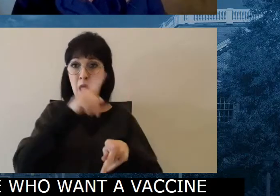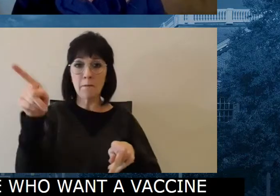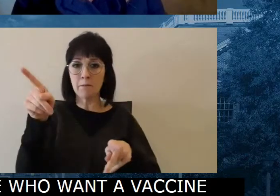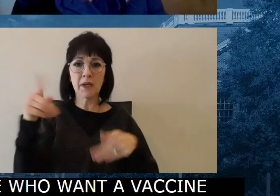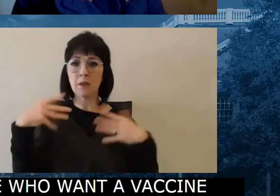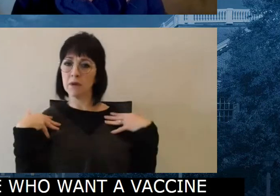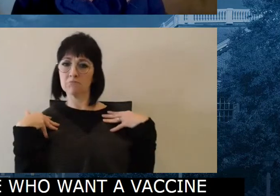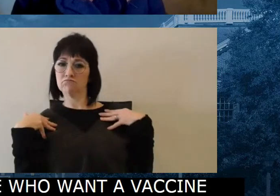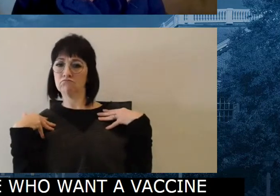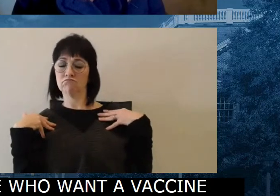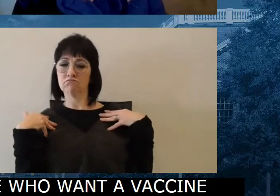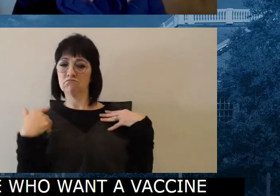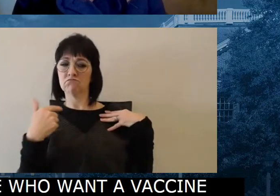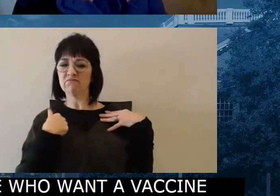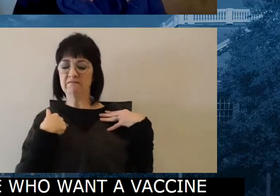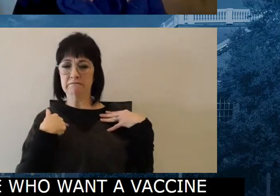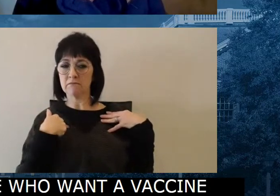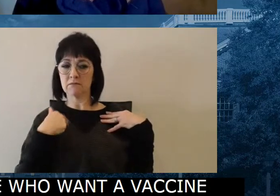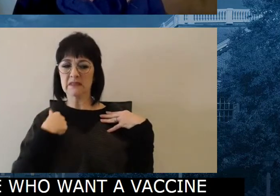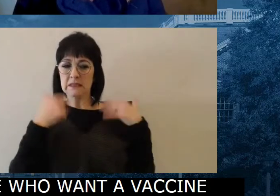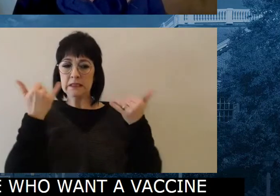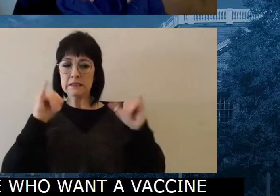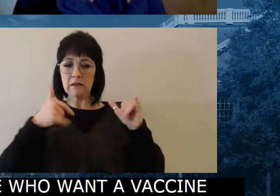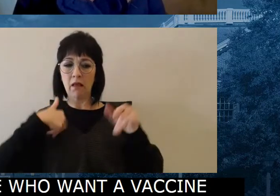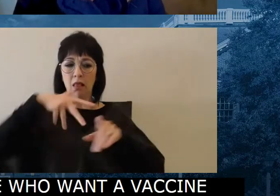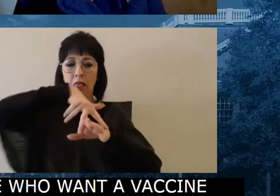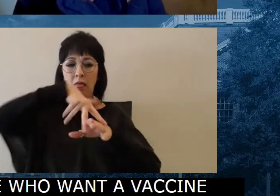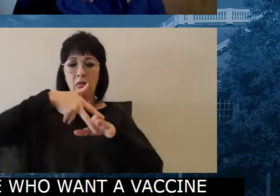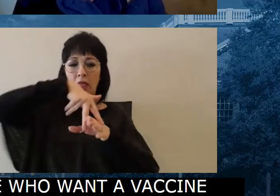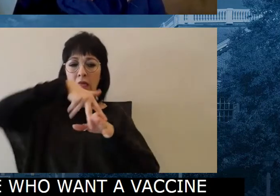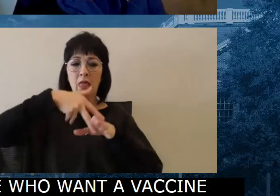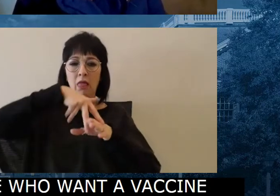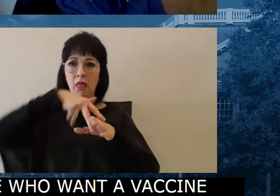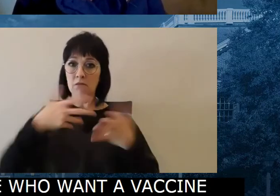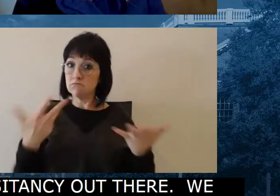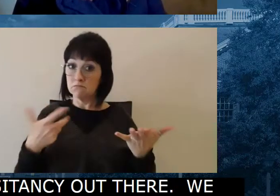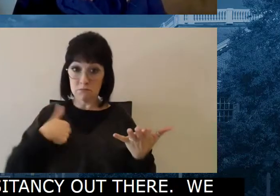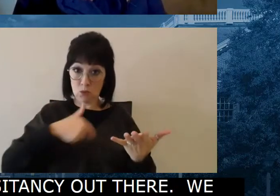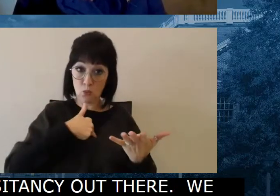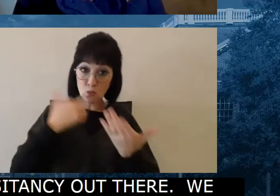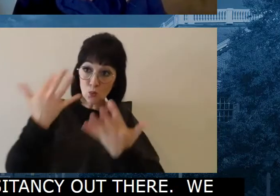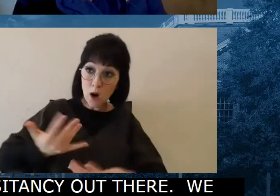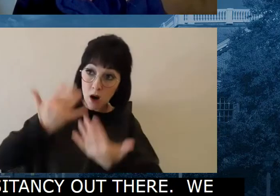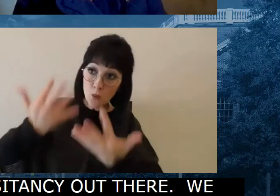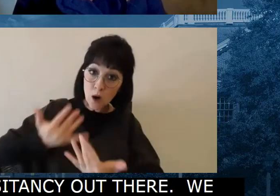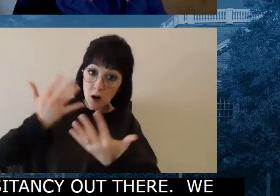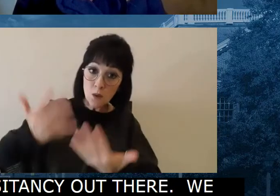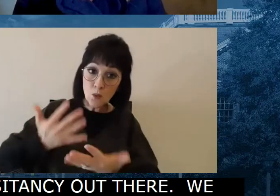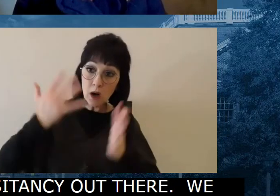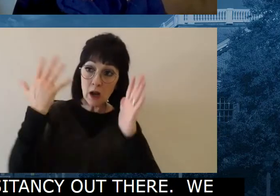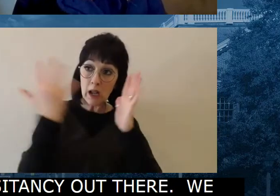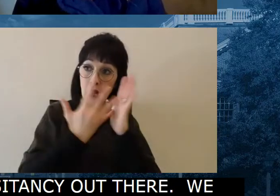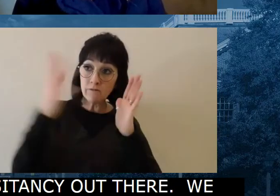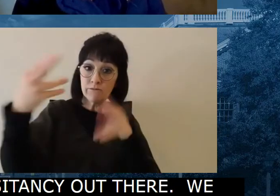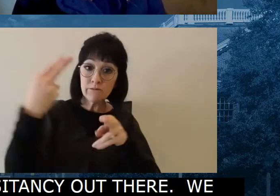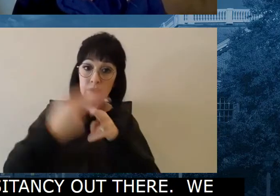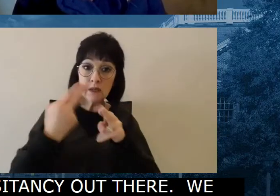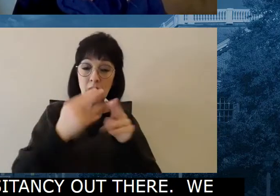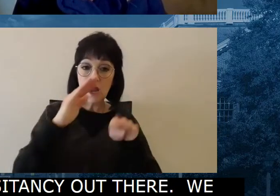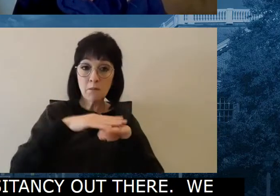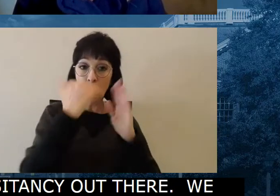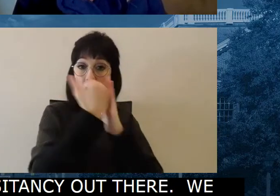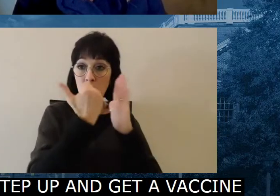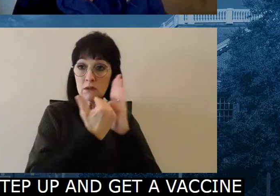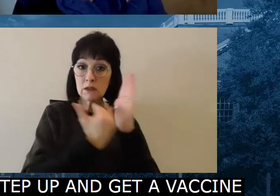1A folks to step up and get a vaccine, and we know that they all did not do that. So we moved